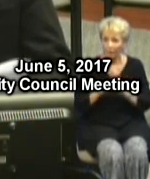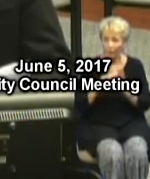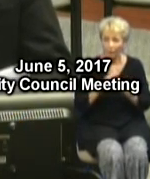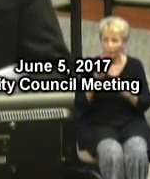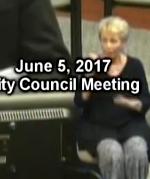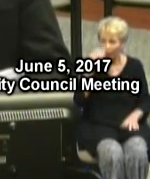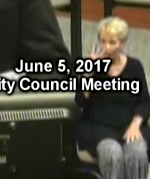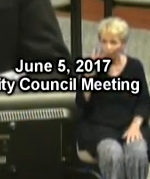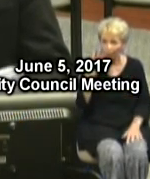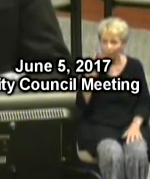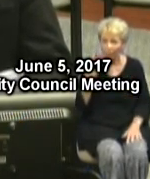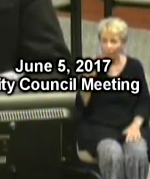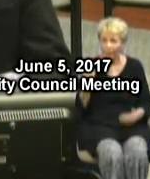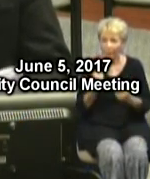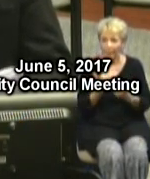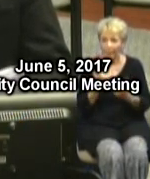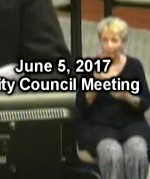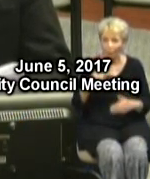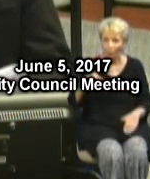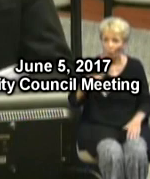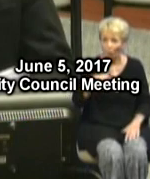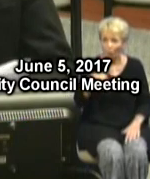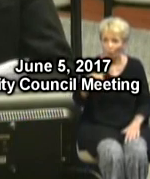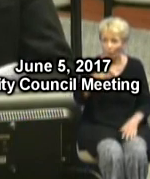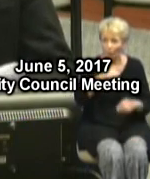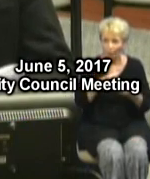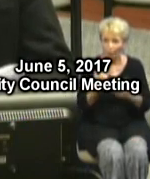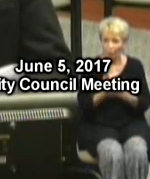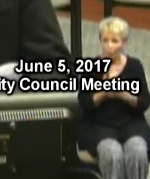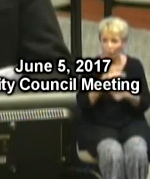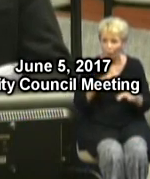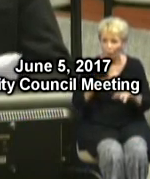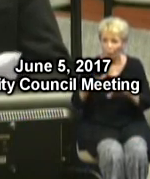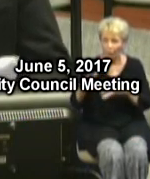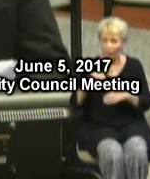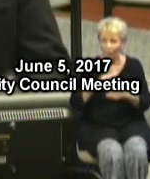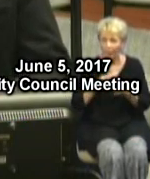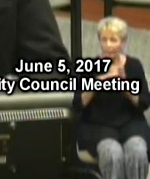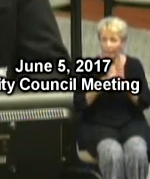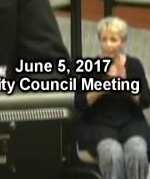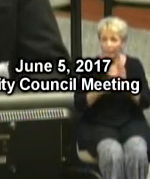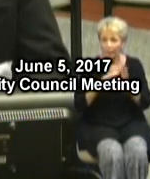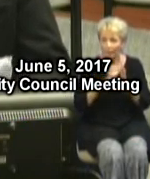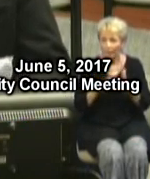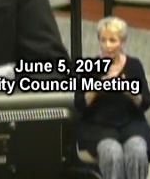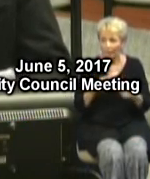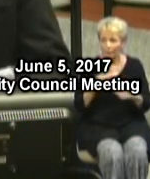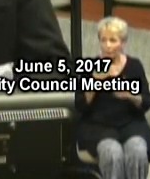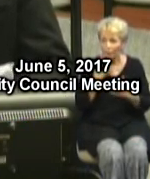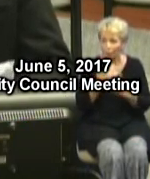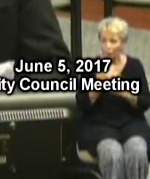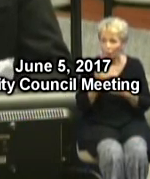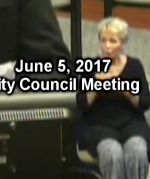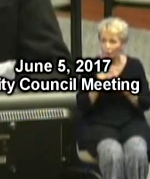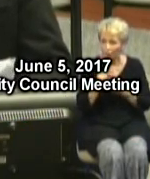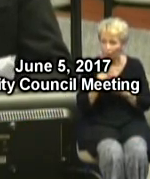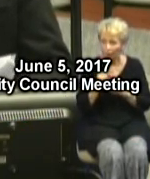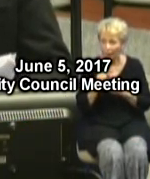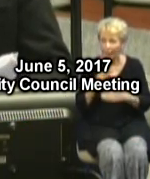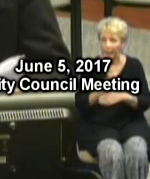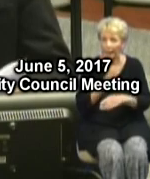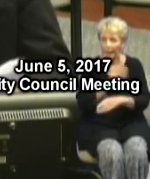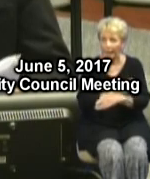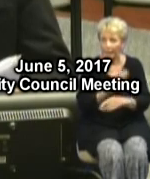beautiful, convenient walkways within the New River District will demonstrate thoughtful stewardship and enhance